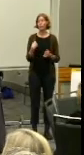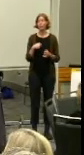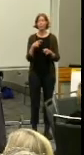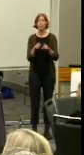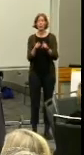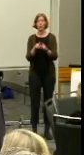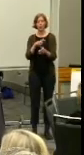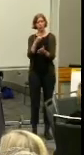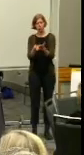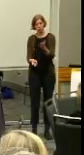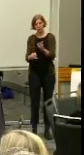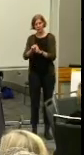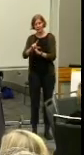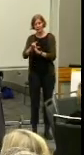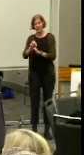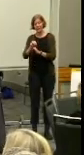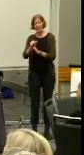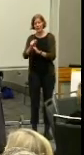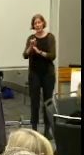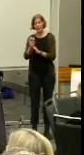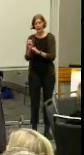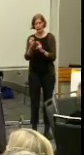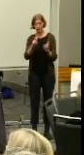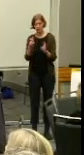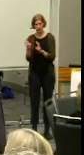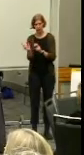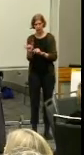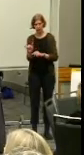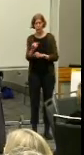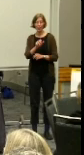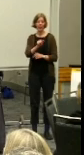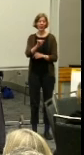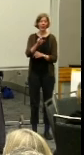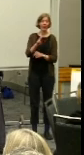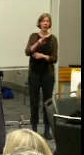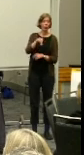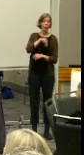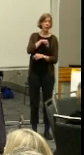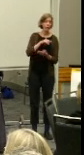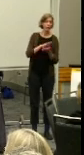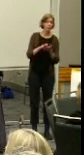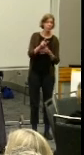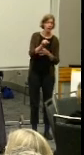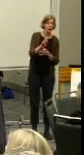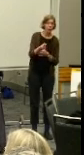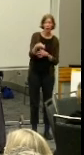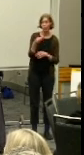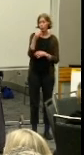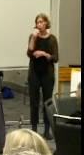adaptation as well. We do a lot of work on what that looks like with air quality, food security, and emergency preparedness